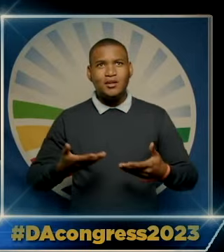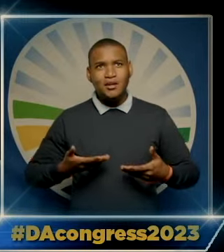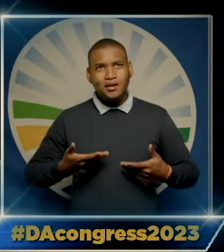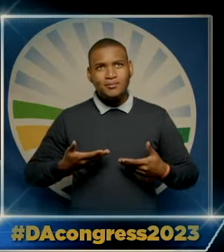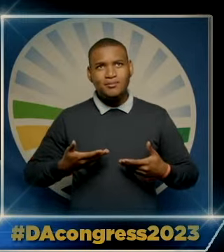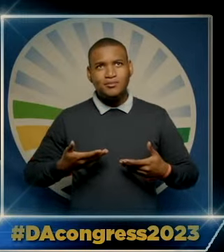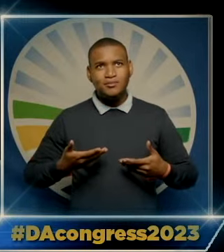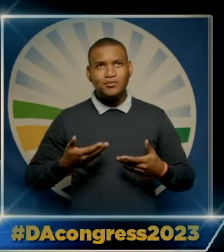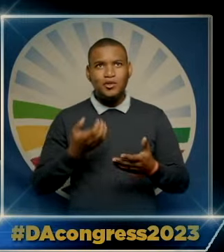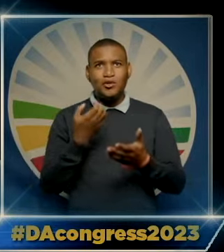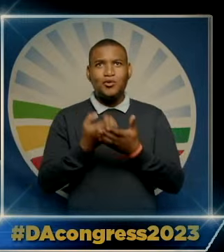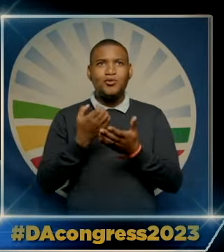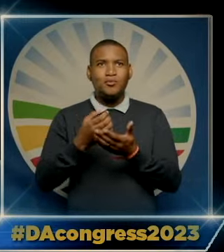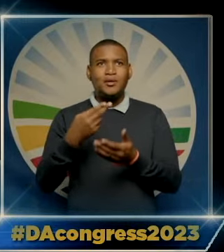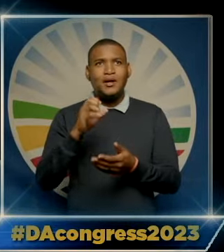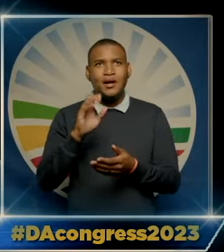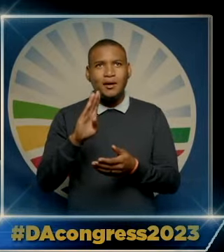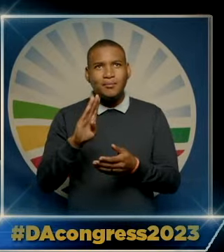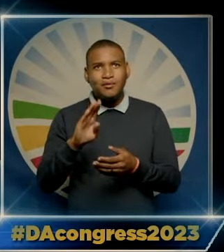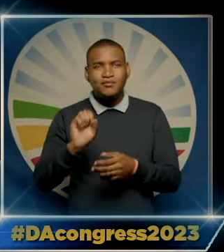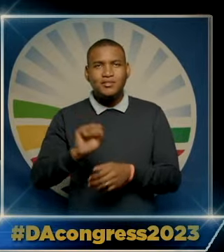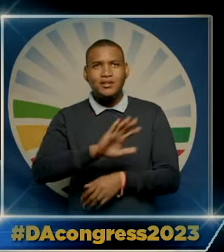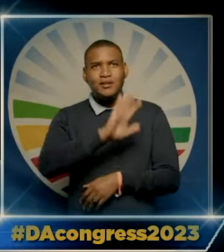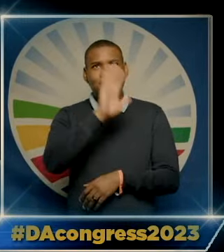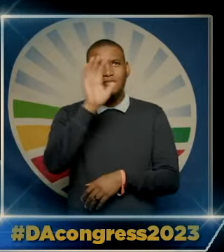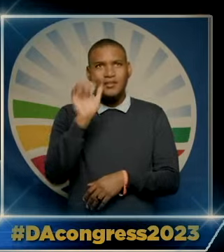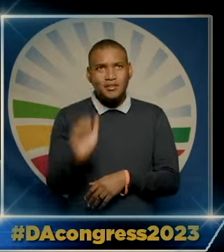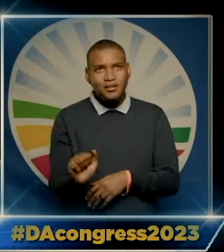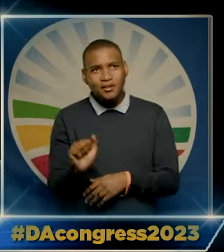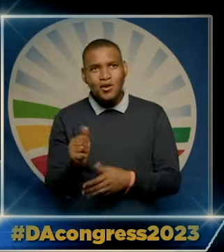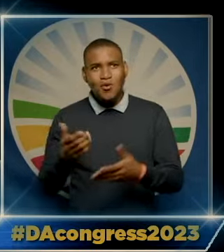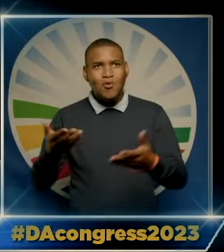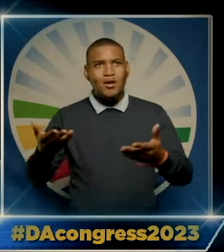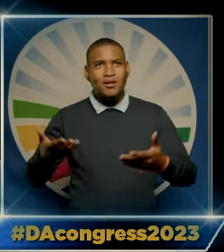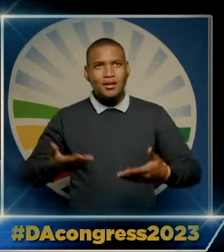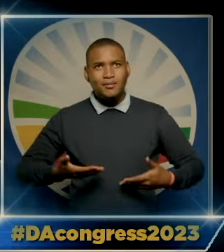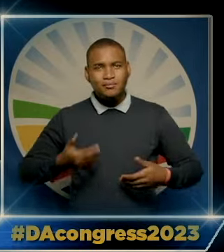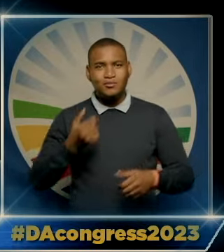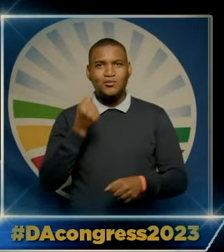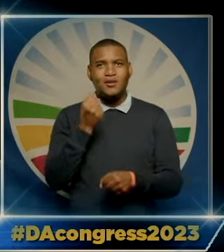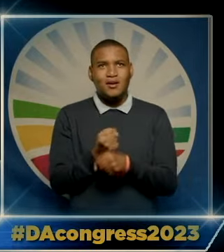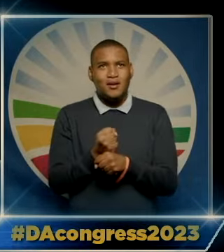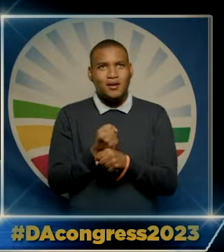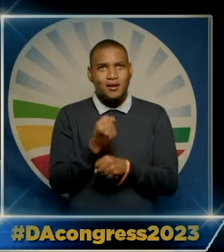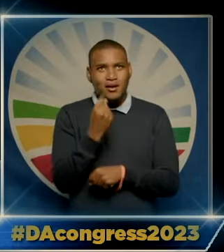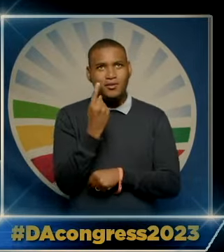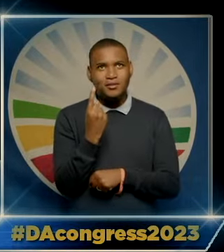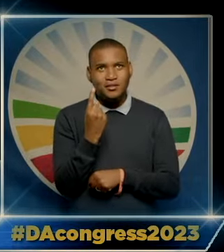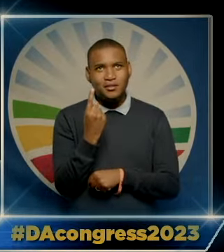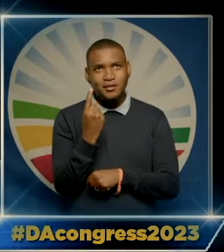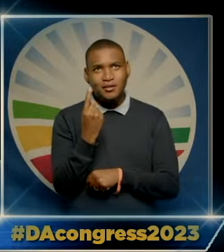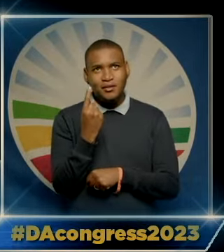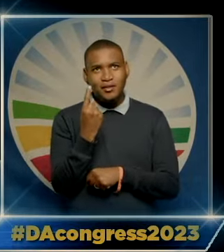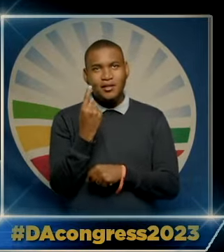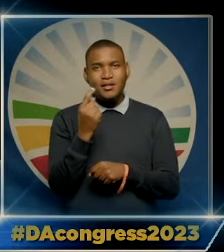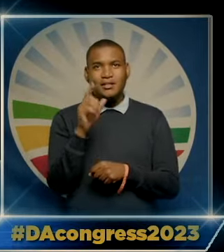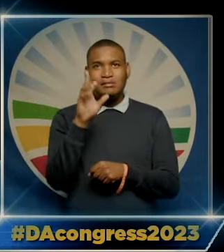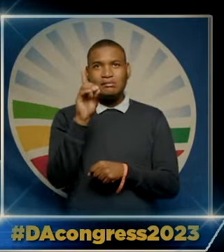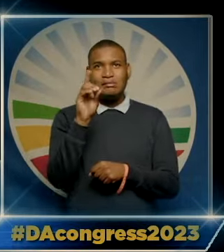economic heartland of South Africa. Welcome to Gauteng. The